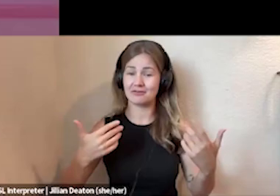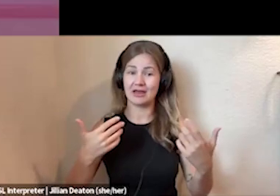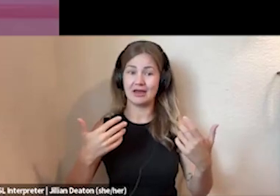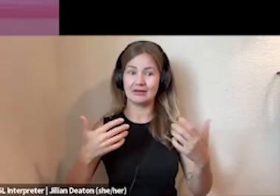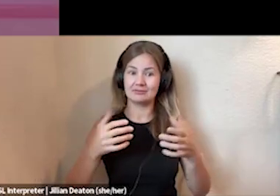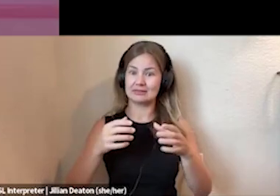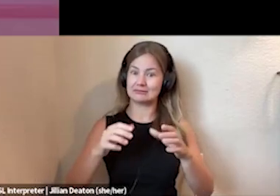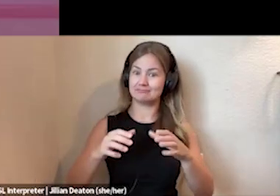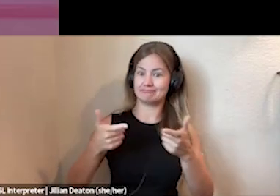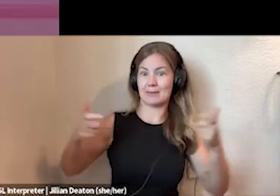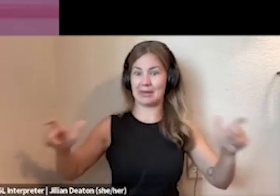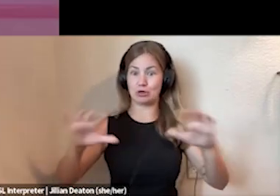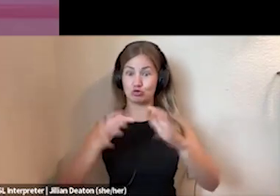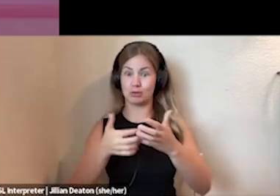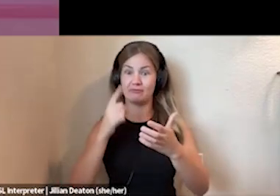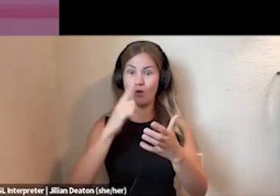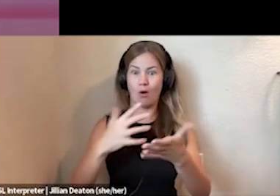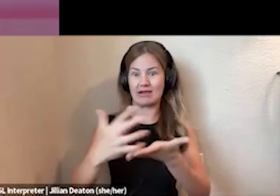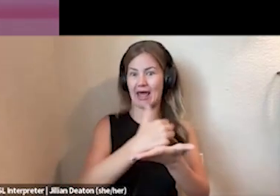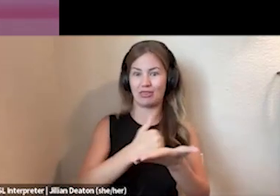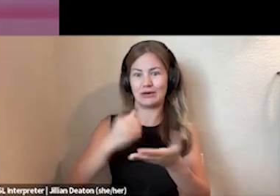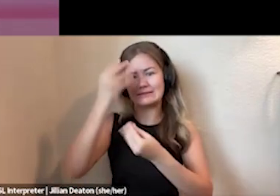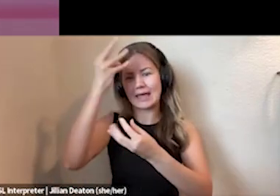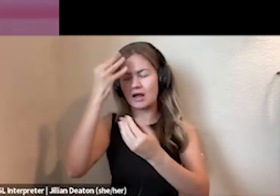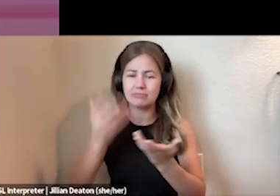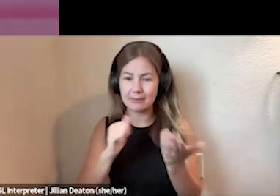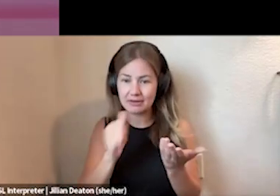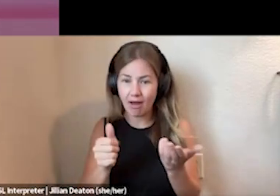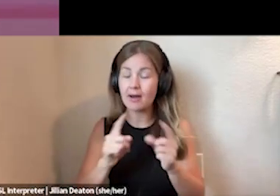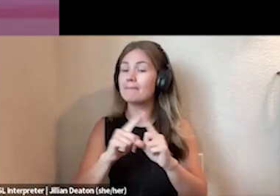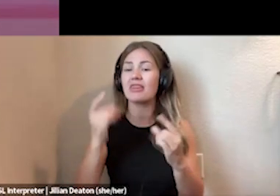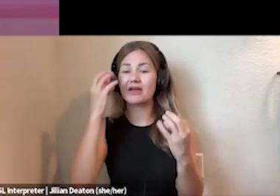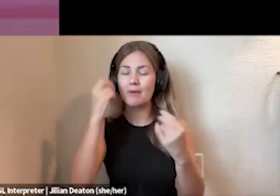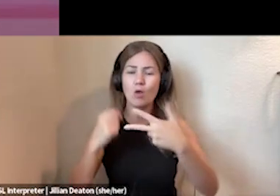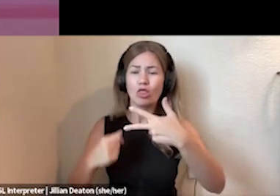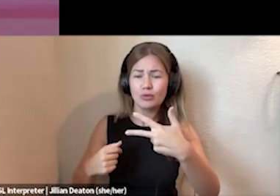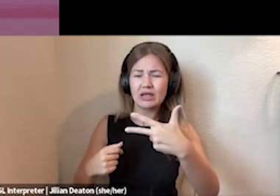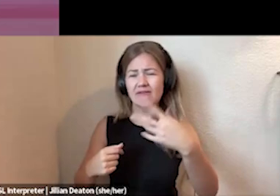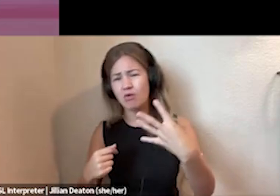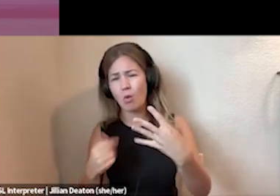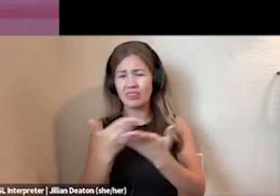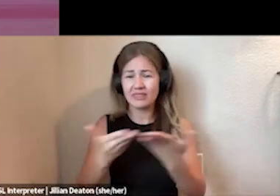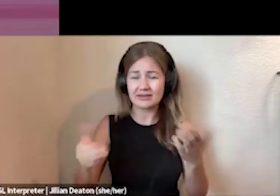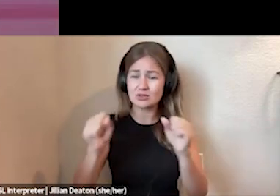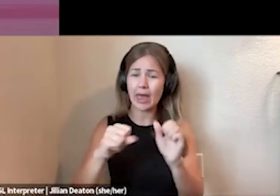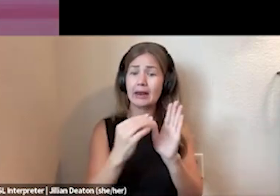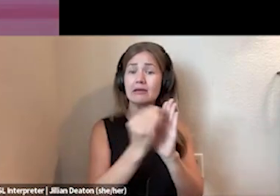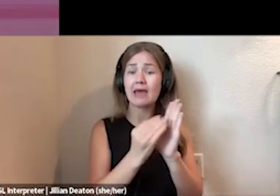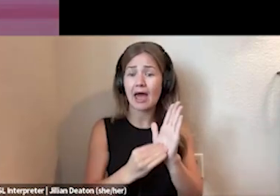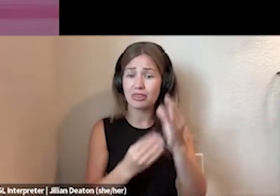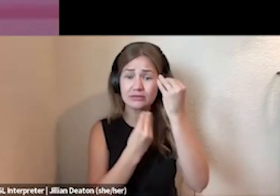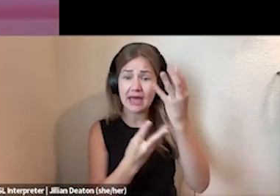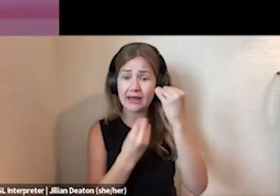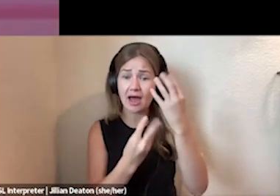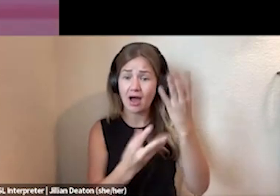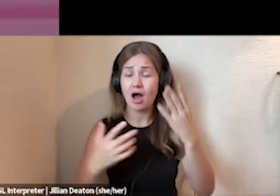think, what are the 3 to 5 things that we can record consistently over time? Because I think the other power in stories